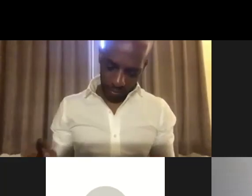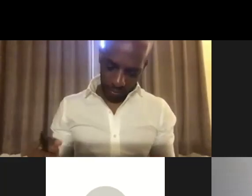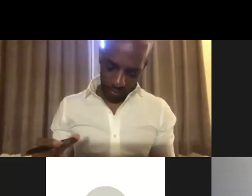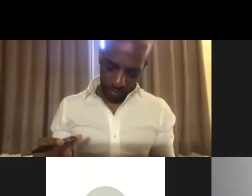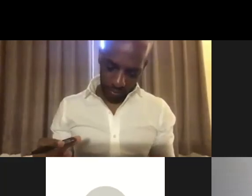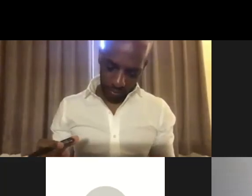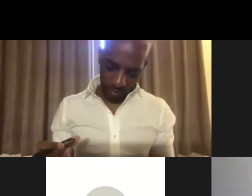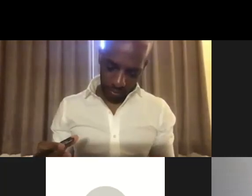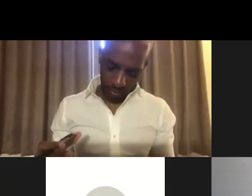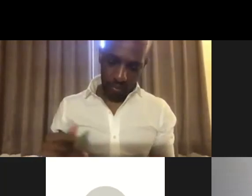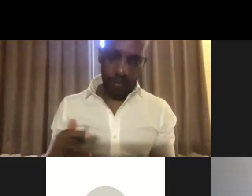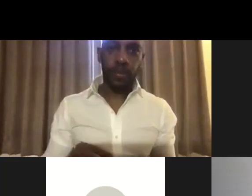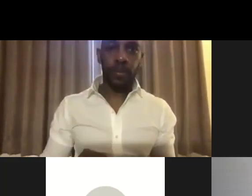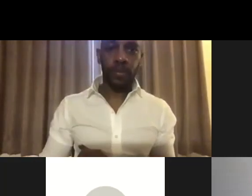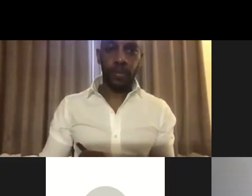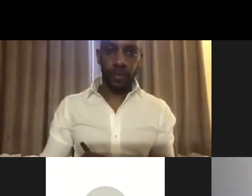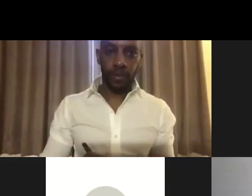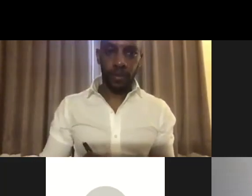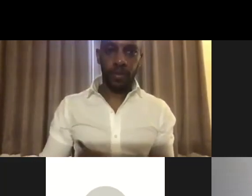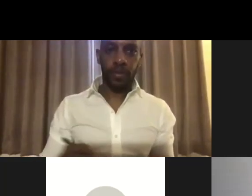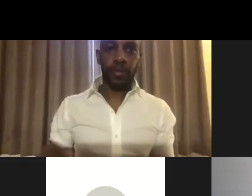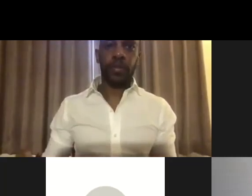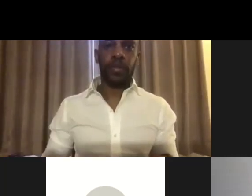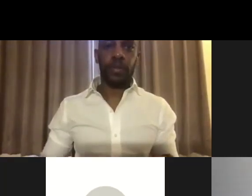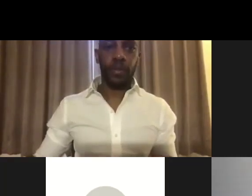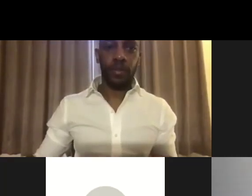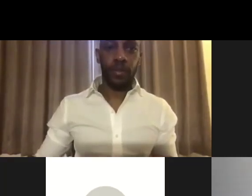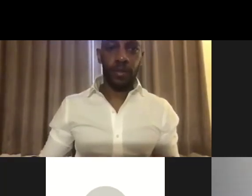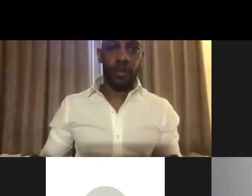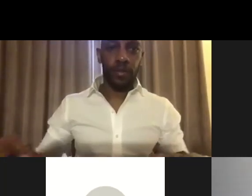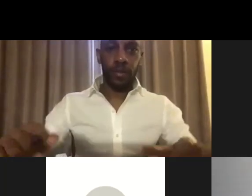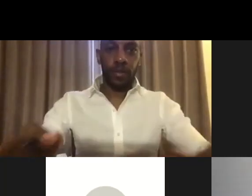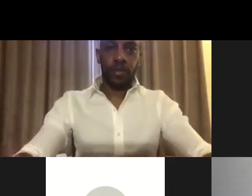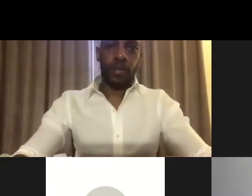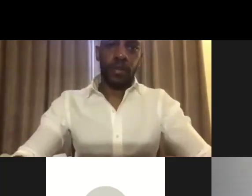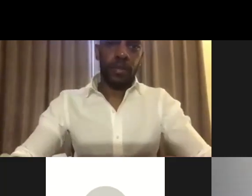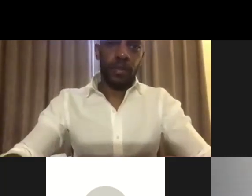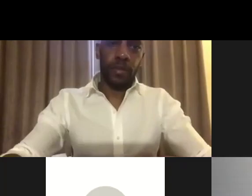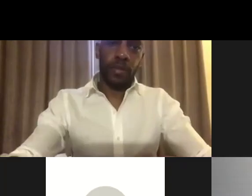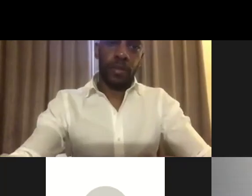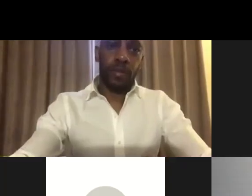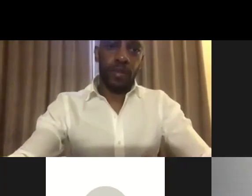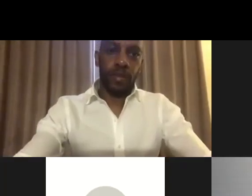I guess, especially with Native communities, what we face, and